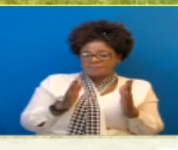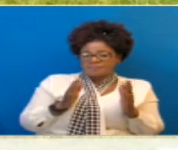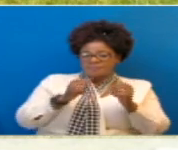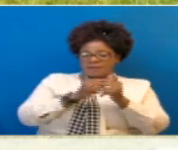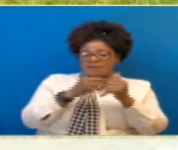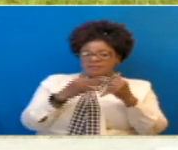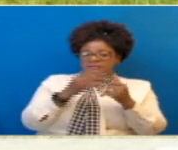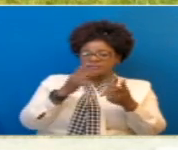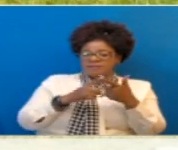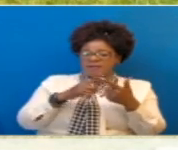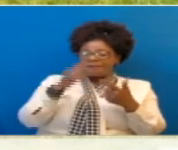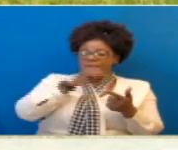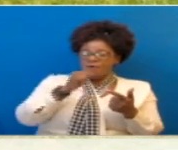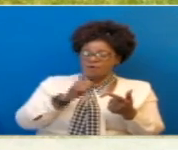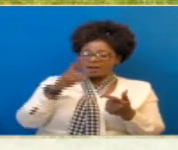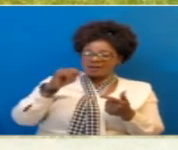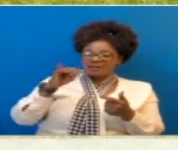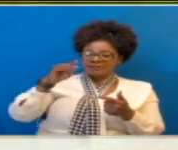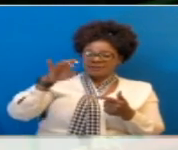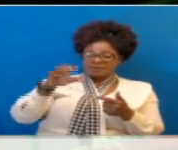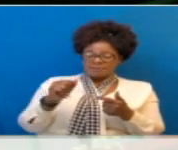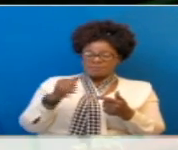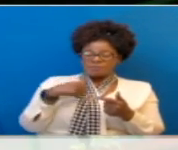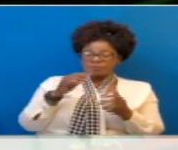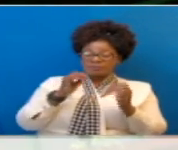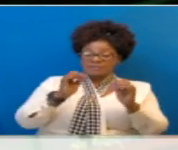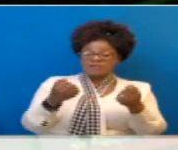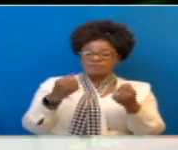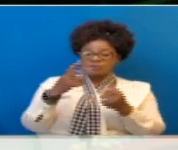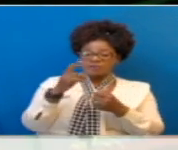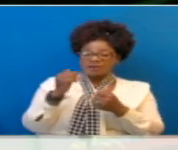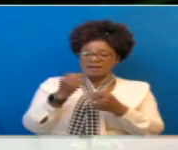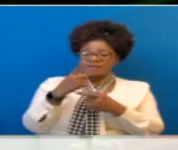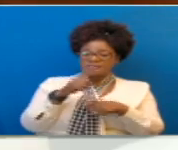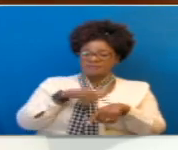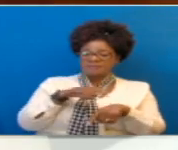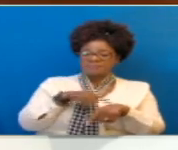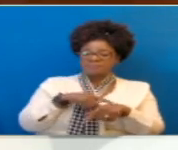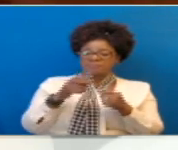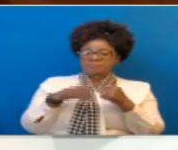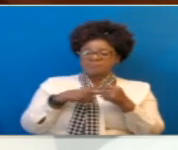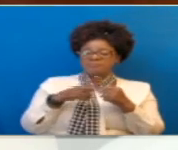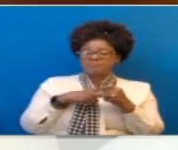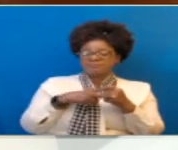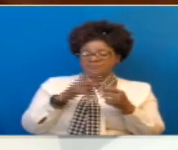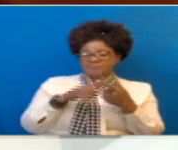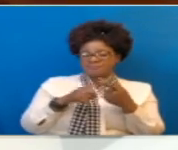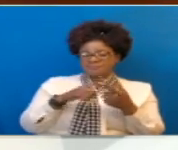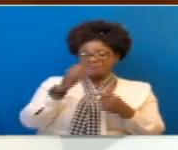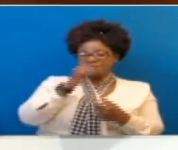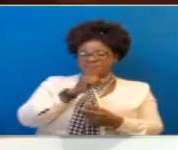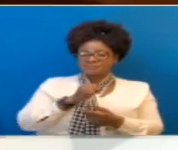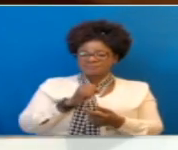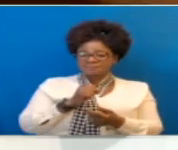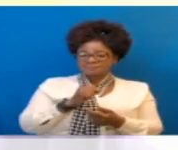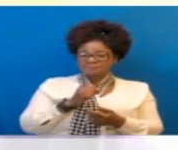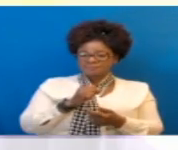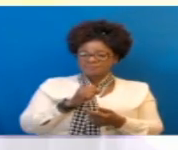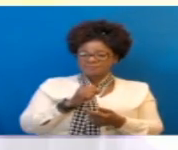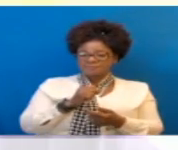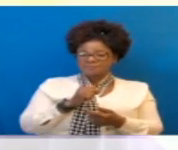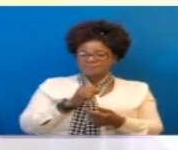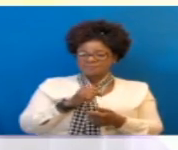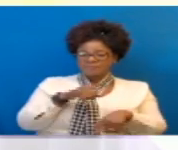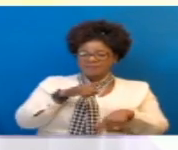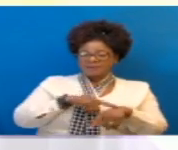18-year-old Eunice Naisenya was rescued from child marriage in 2011 when she was just 7 years old. Nimerescue nikiwa naoleka na mzee